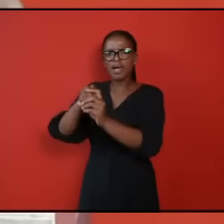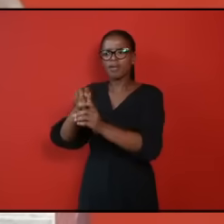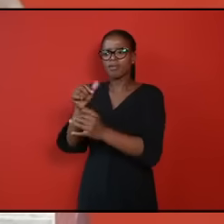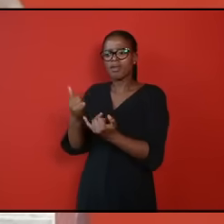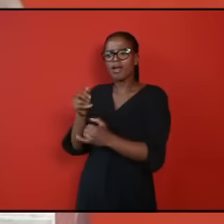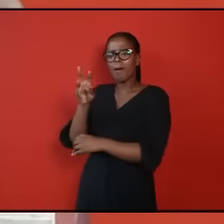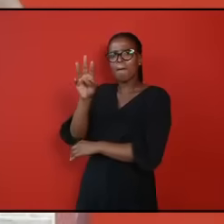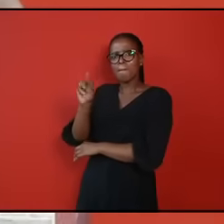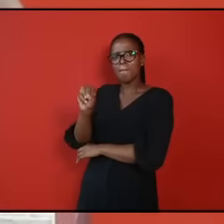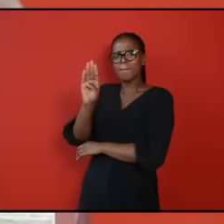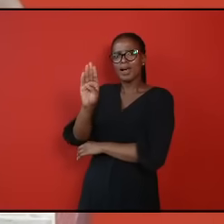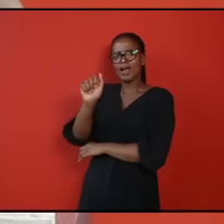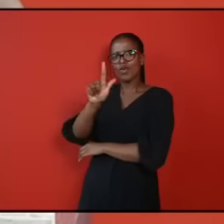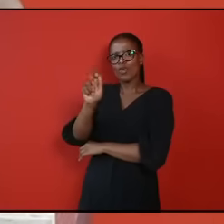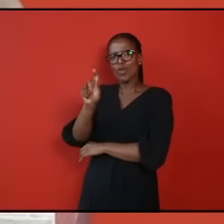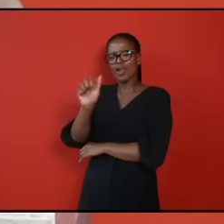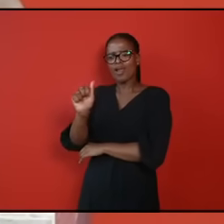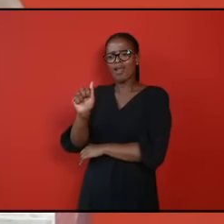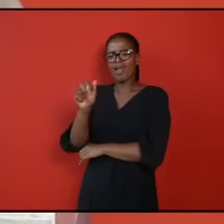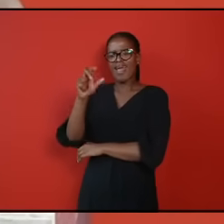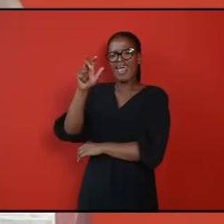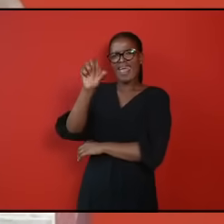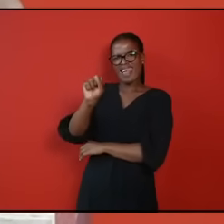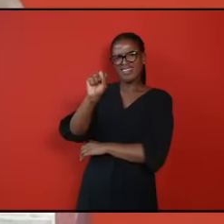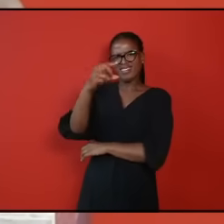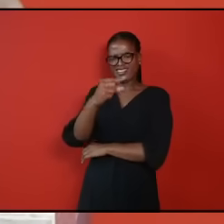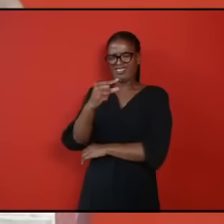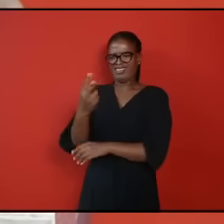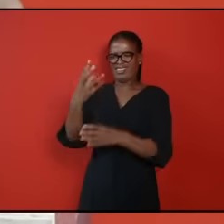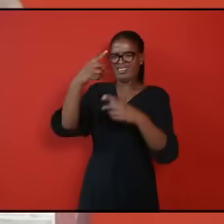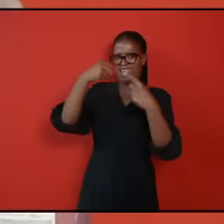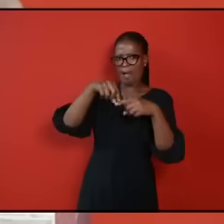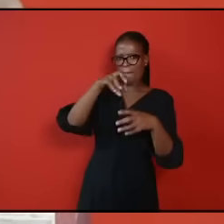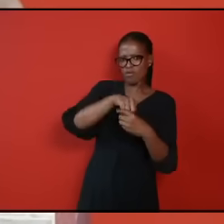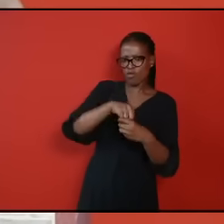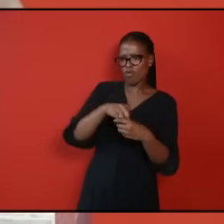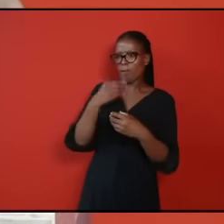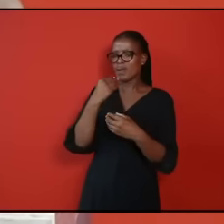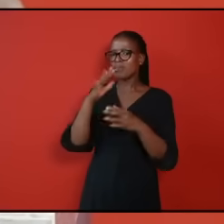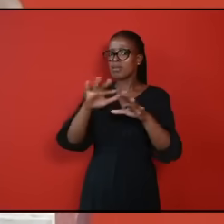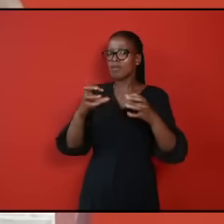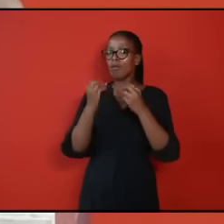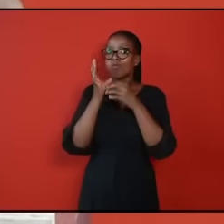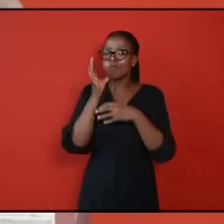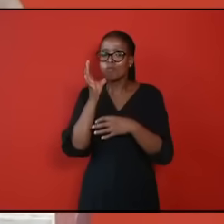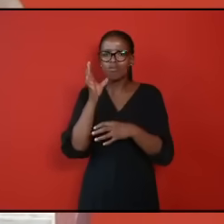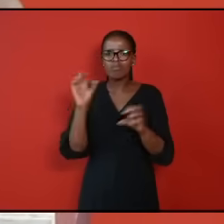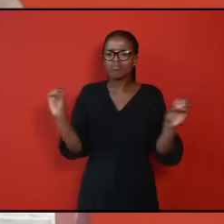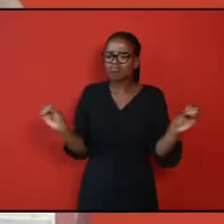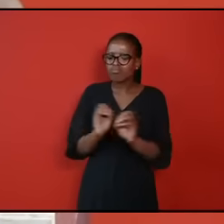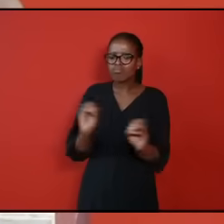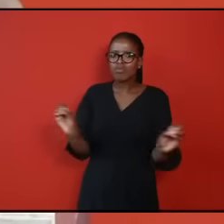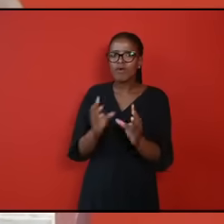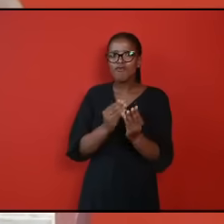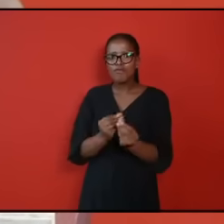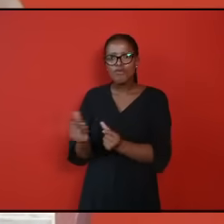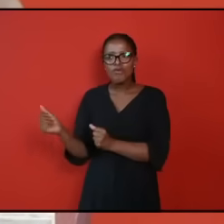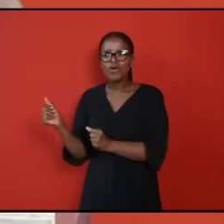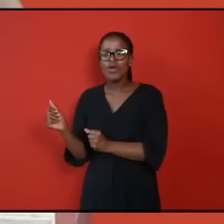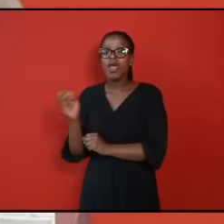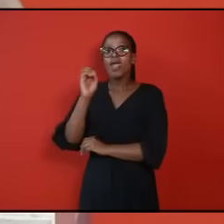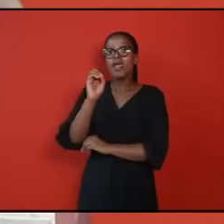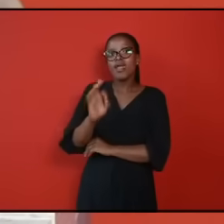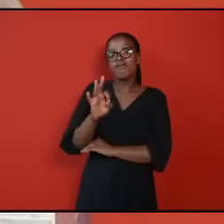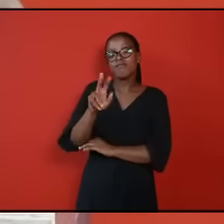Now, this year. So how is he going to rescue it? If anything, Northwest is an indicator